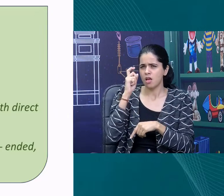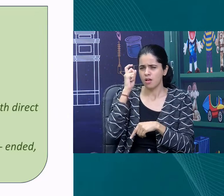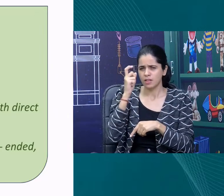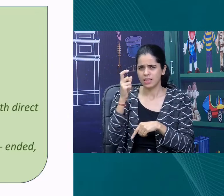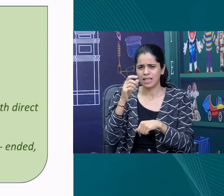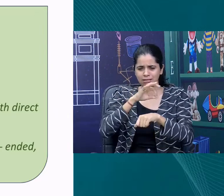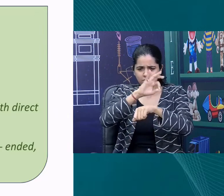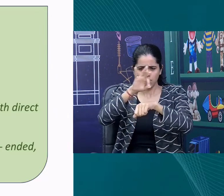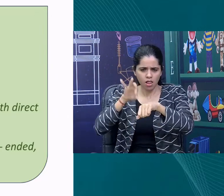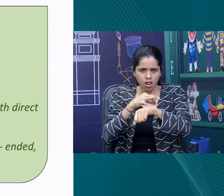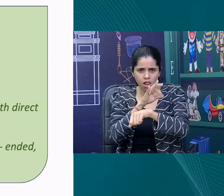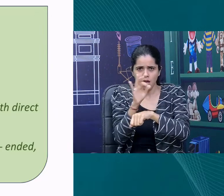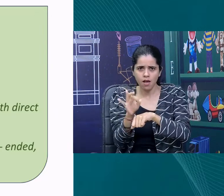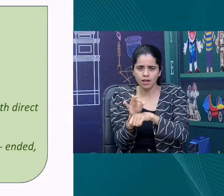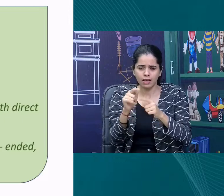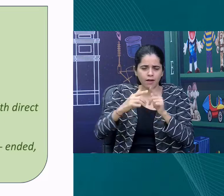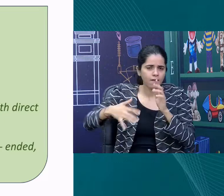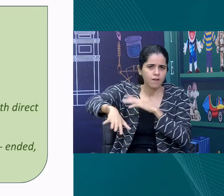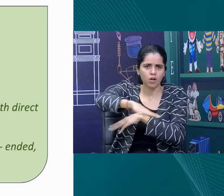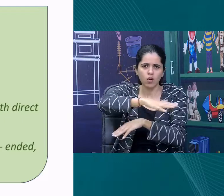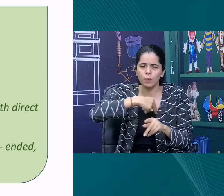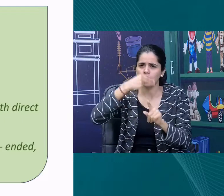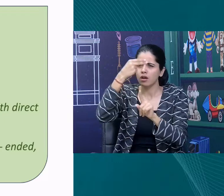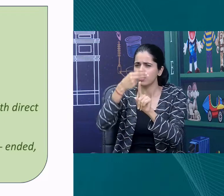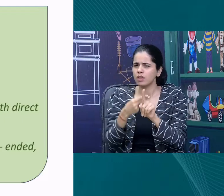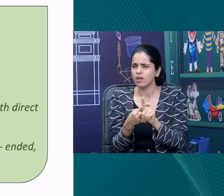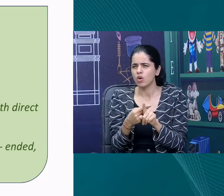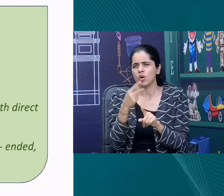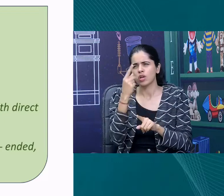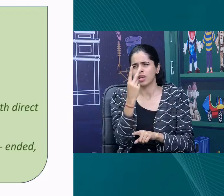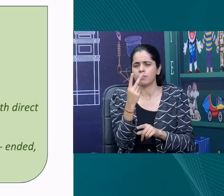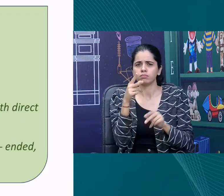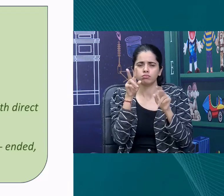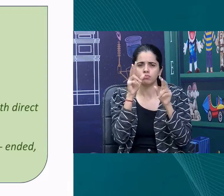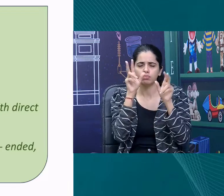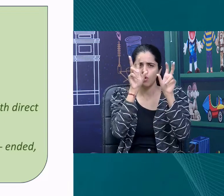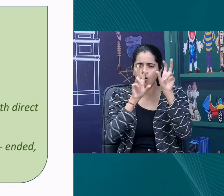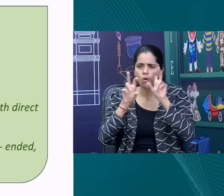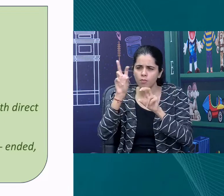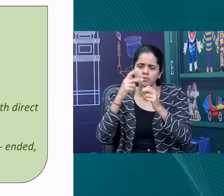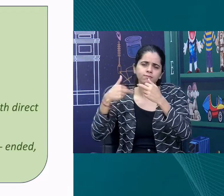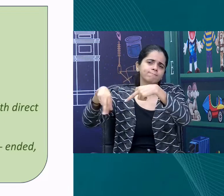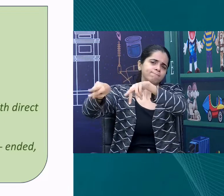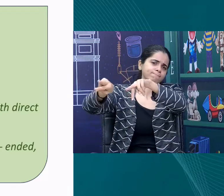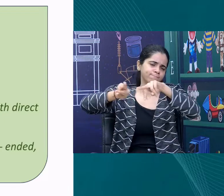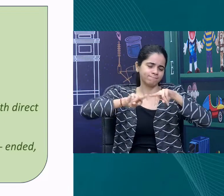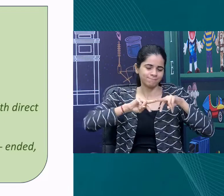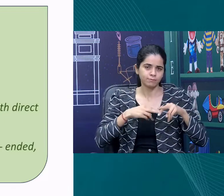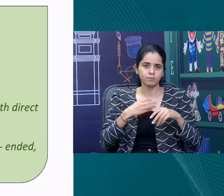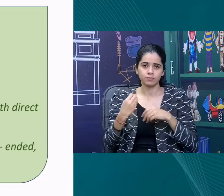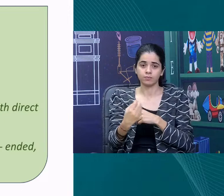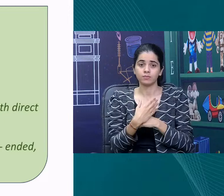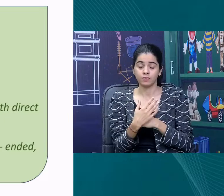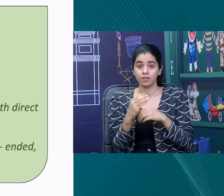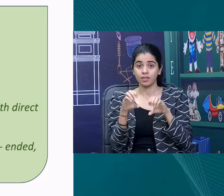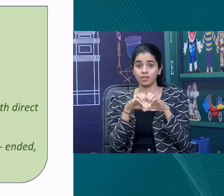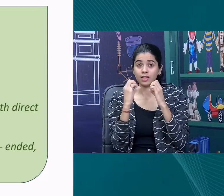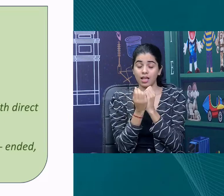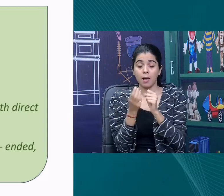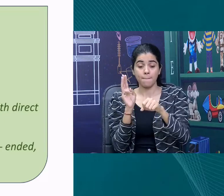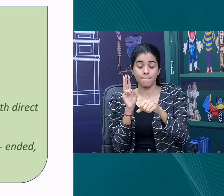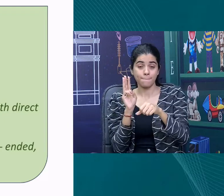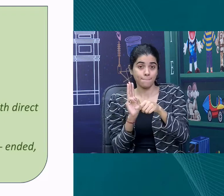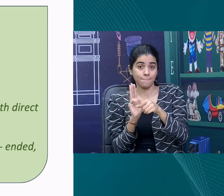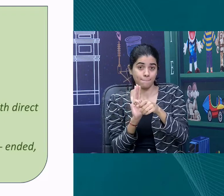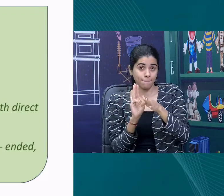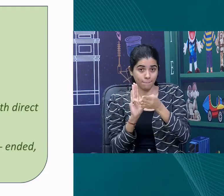the harmful insects in your environment. Think of 2 or 3, observe them and come back. And then when they came to the class on Monday, she